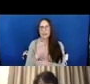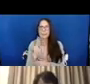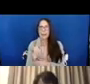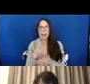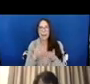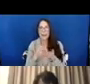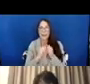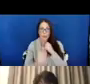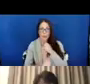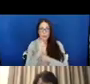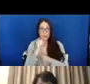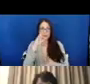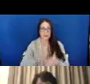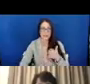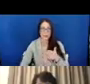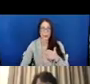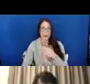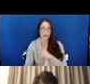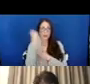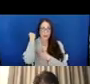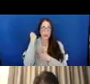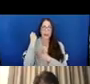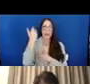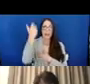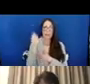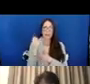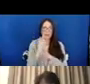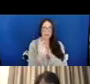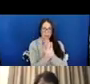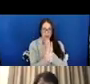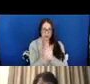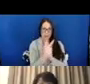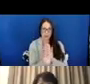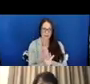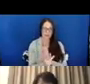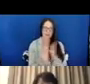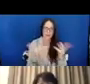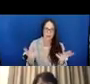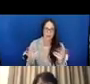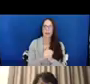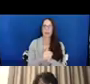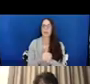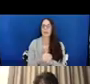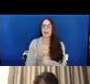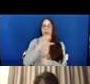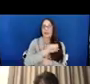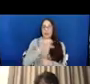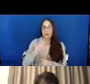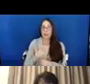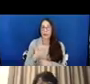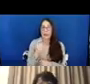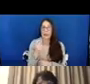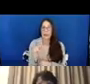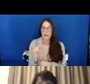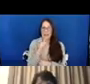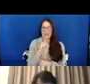threats to take away benefits from those who violate the policy. Hence, the Social Security Administration is an